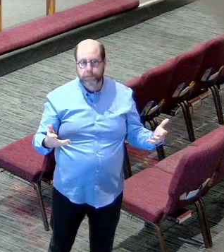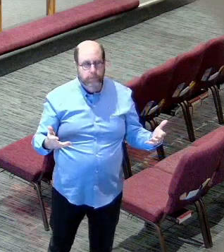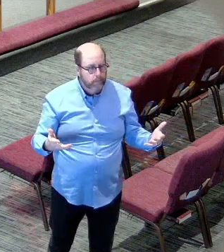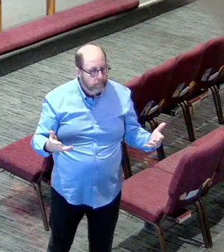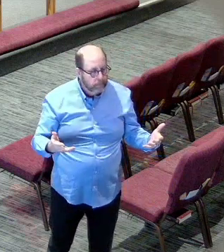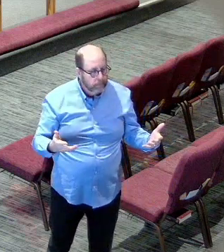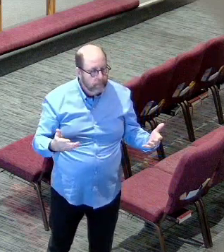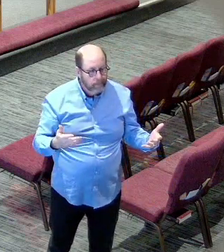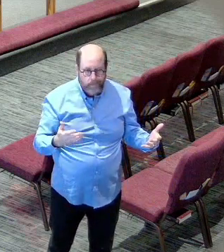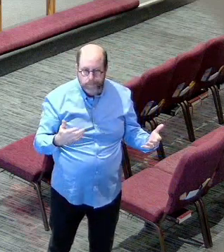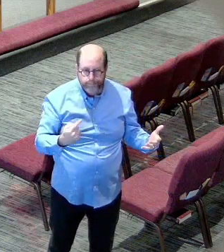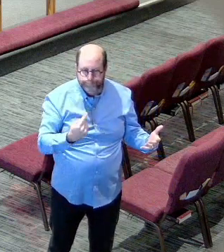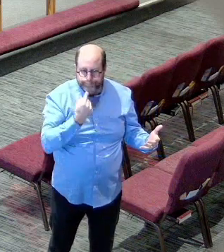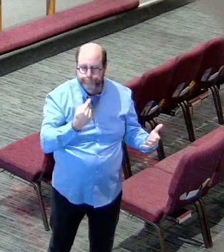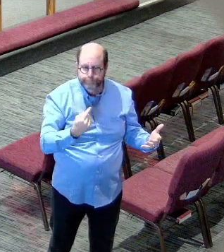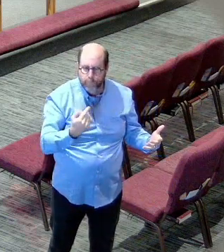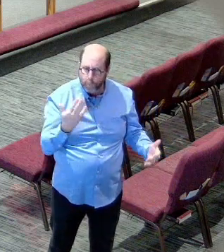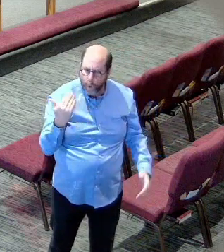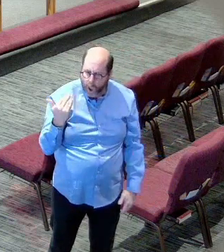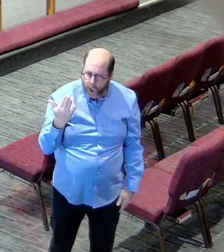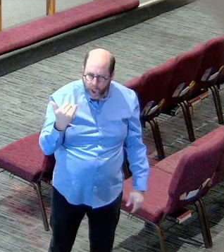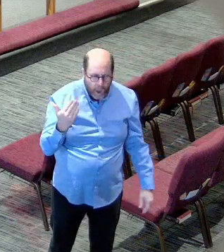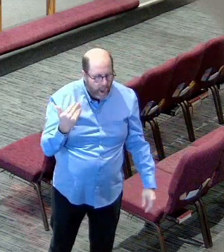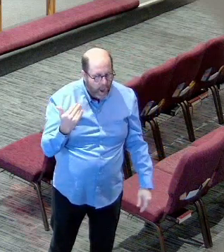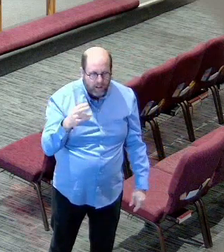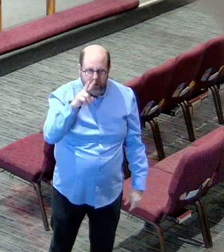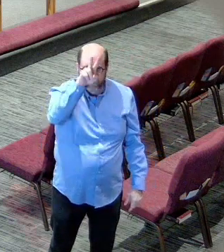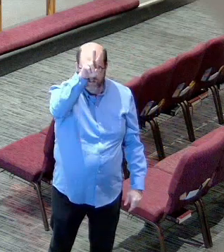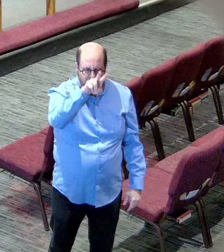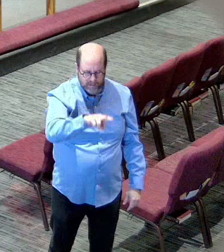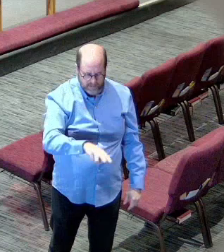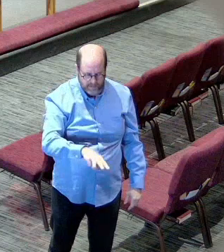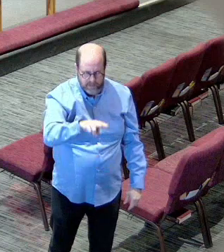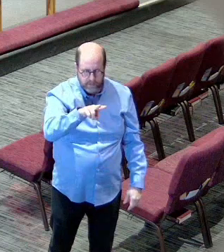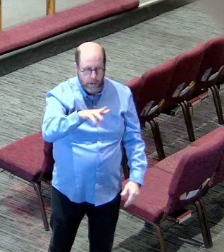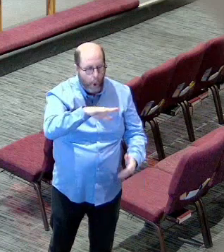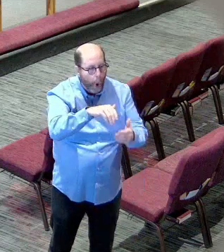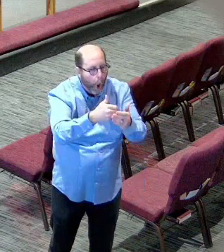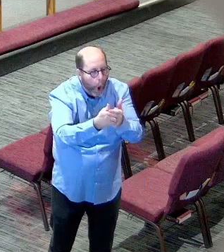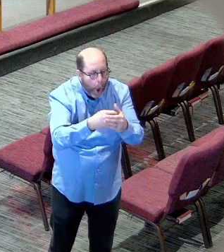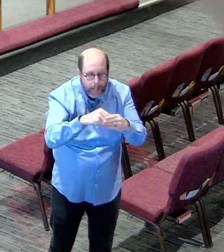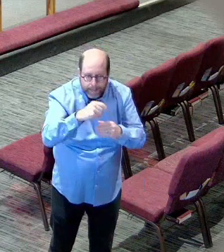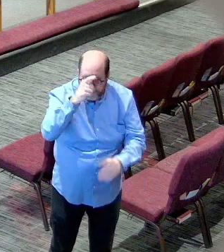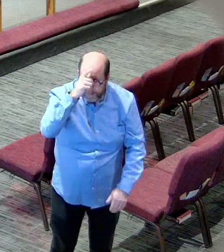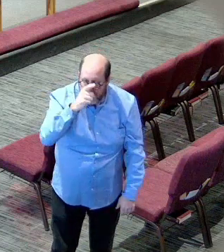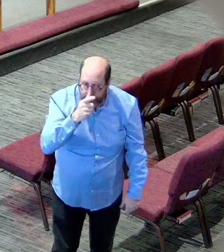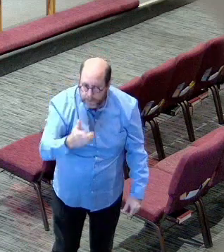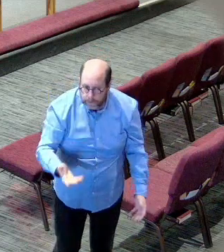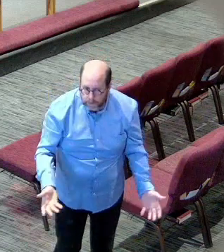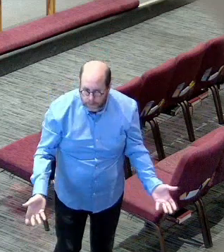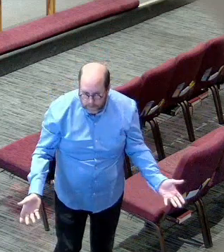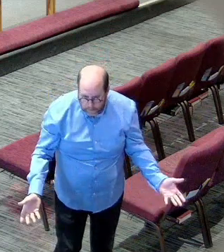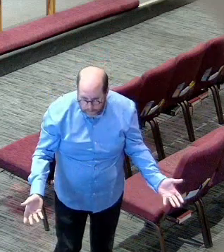turned away in disappointment because the poster was in Latin.